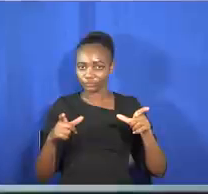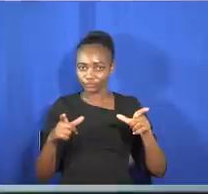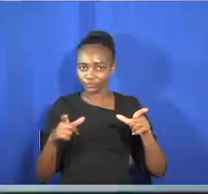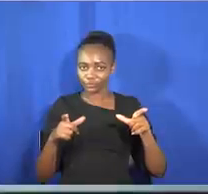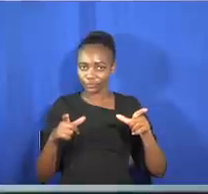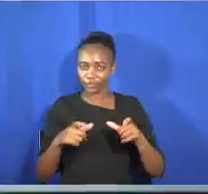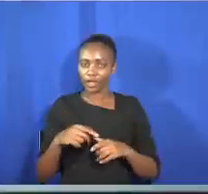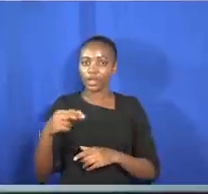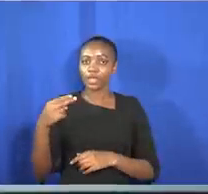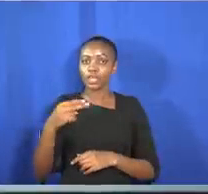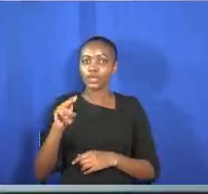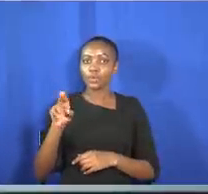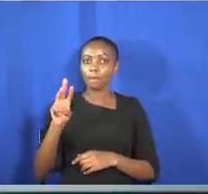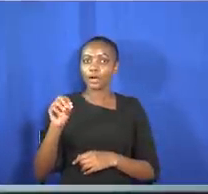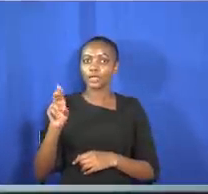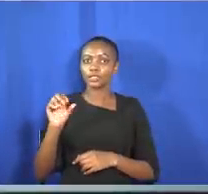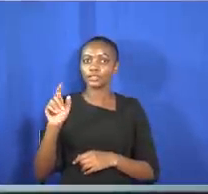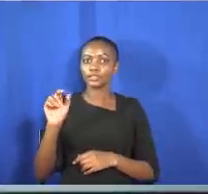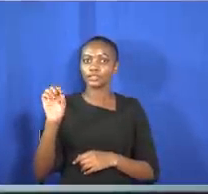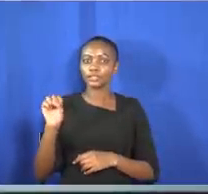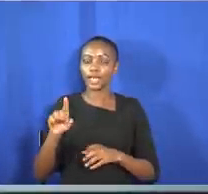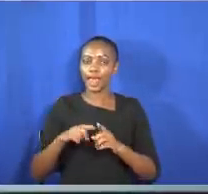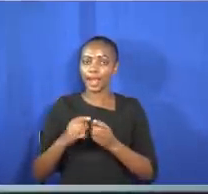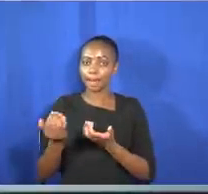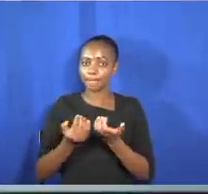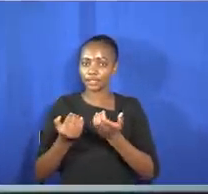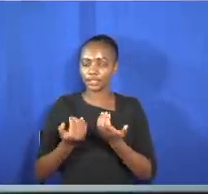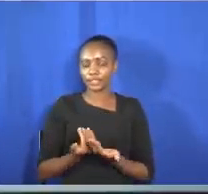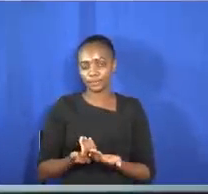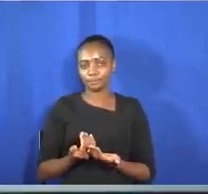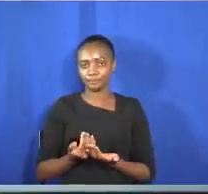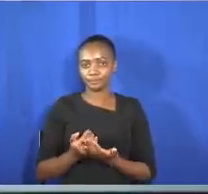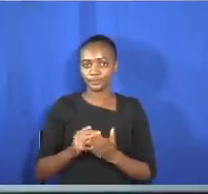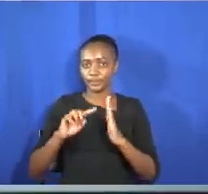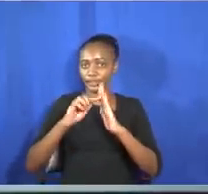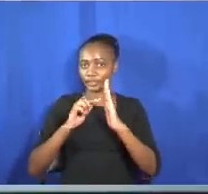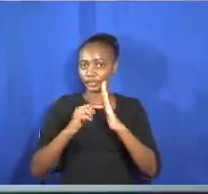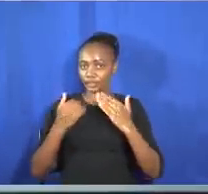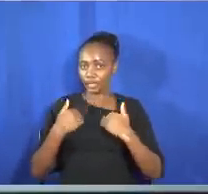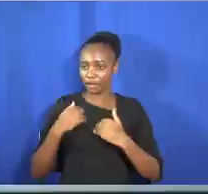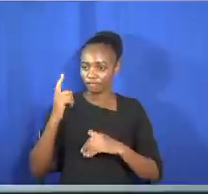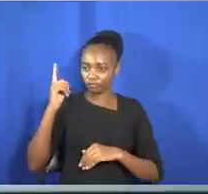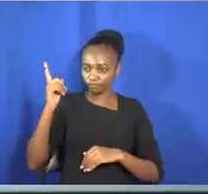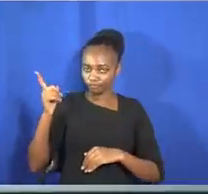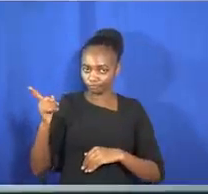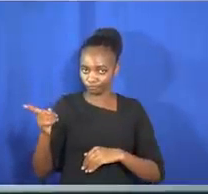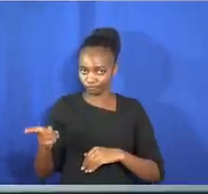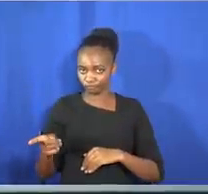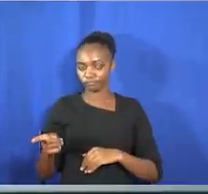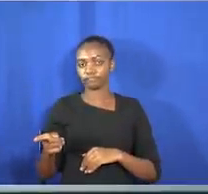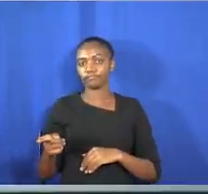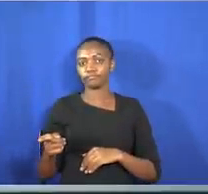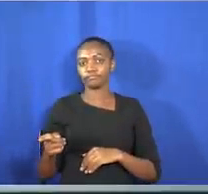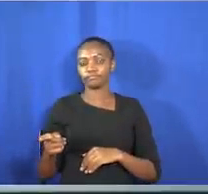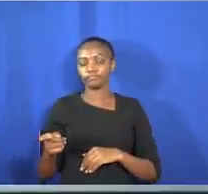and literature, humanities and business studies. There are 2 pathways, sorry, within